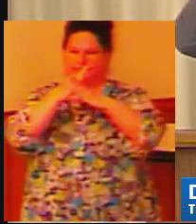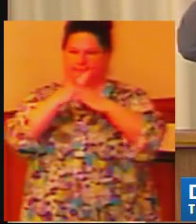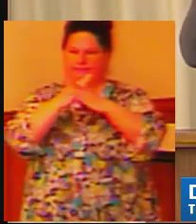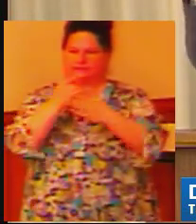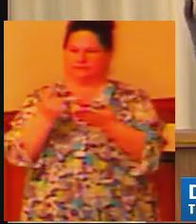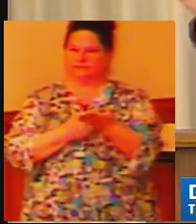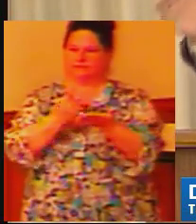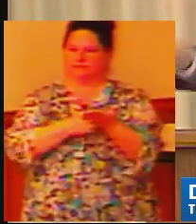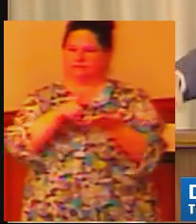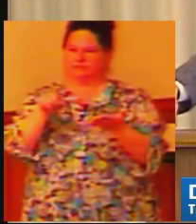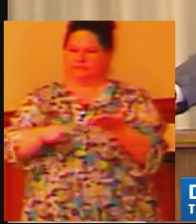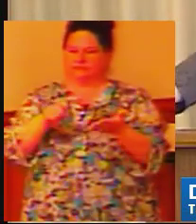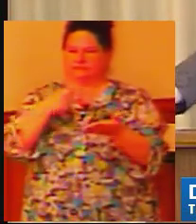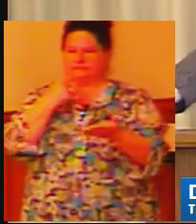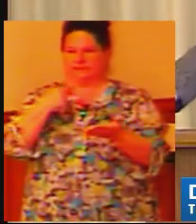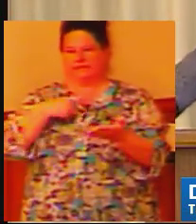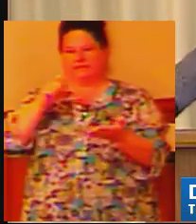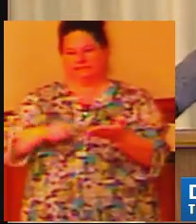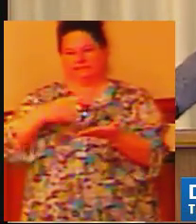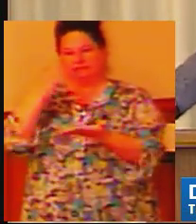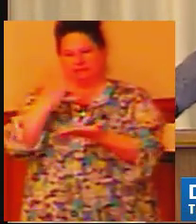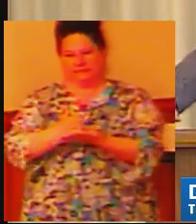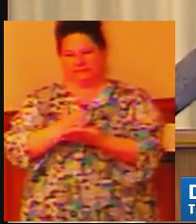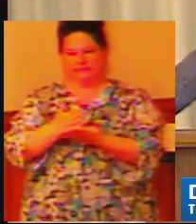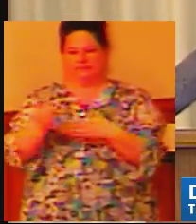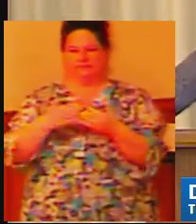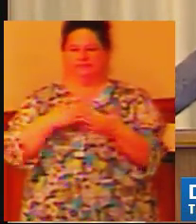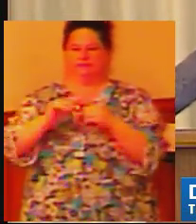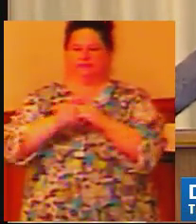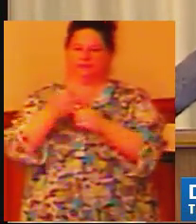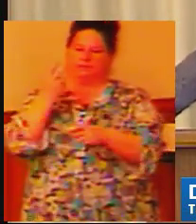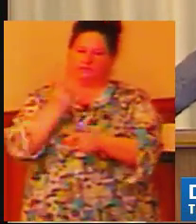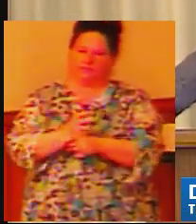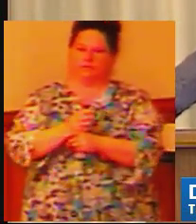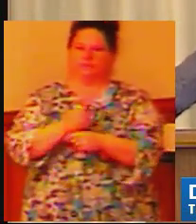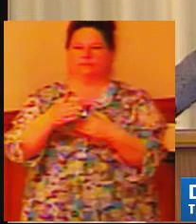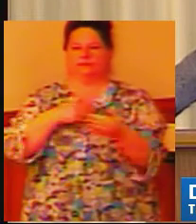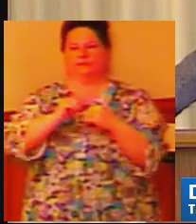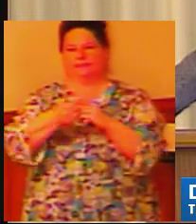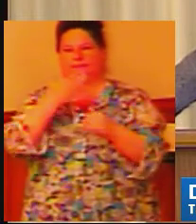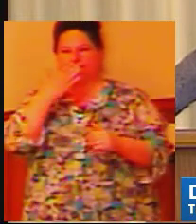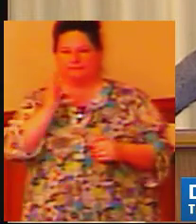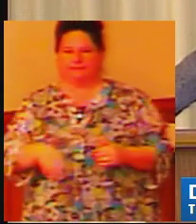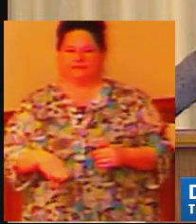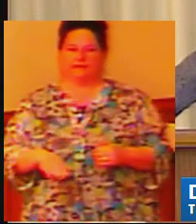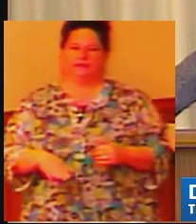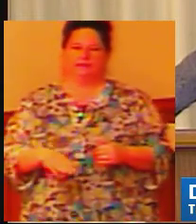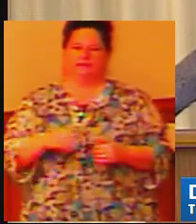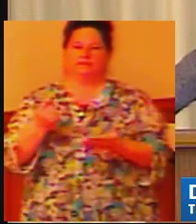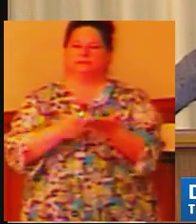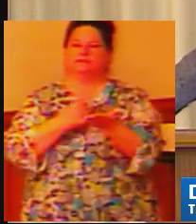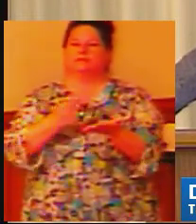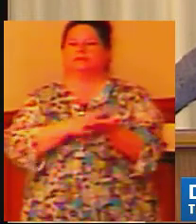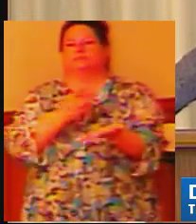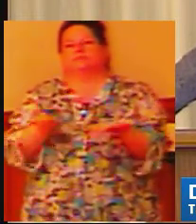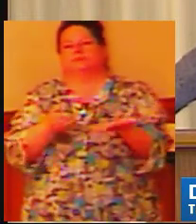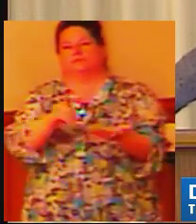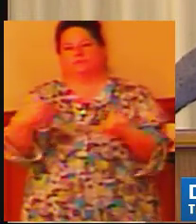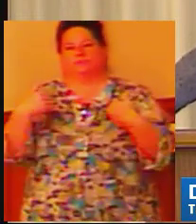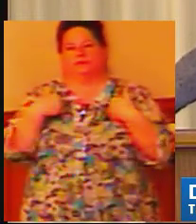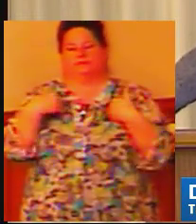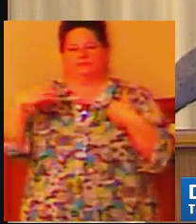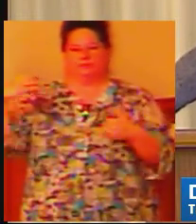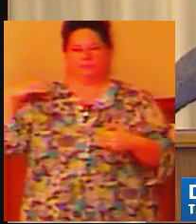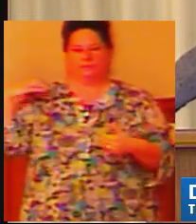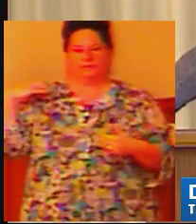just have to say, I just have to quit. No matter how hard it is and how bad it is, sometimes you may have a